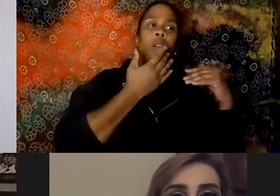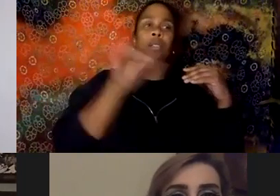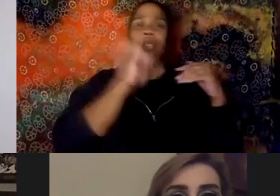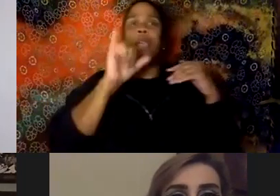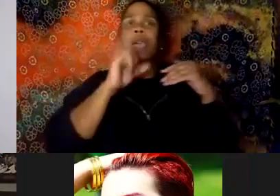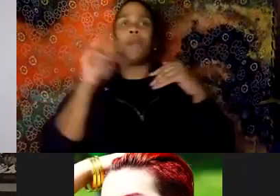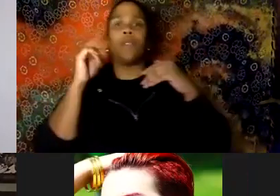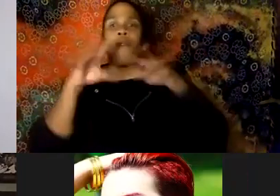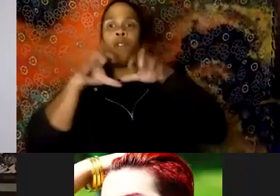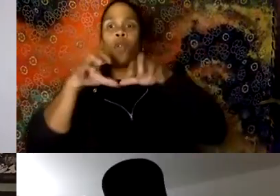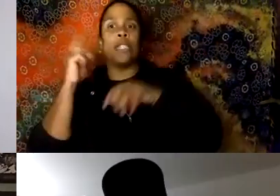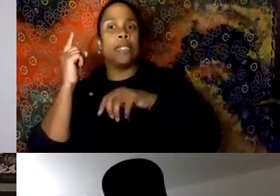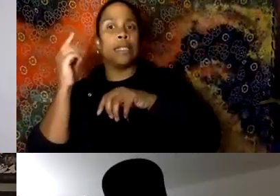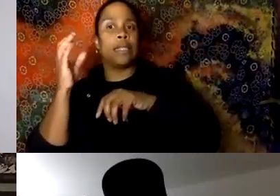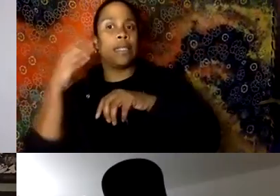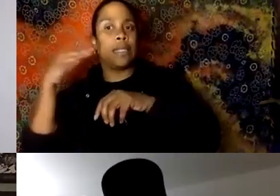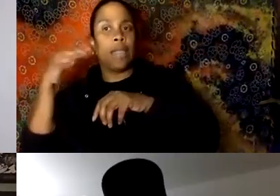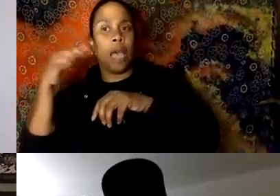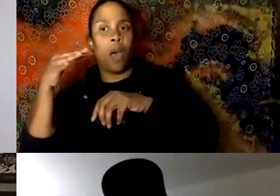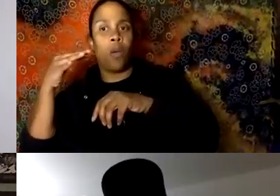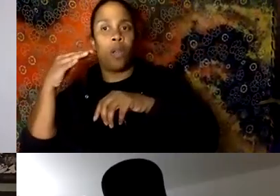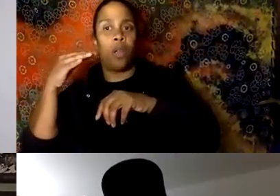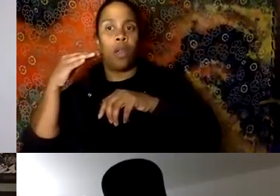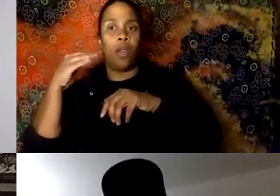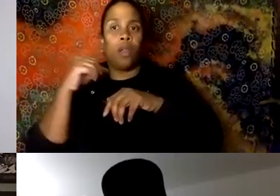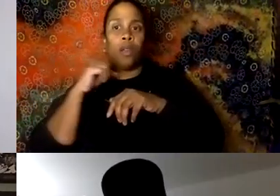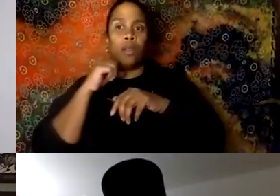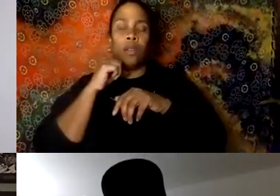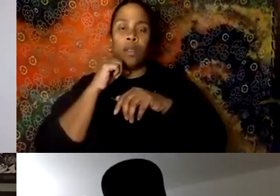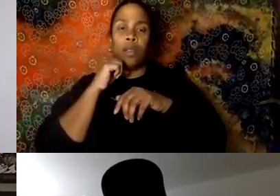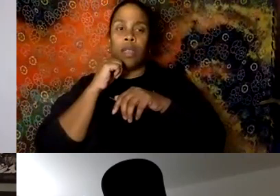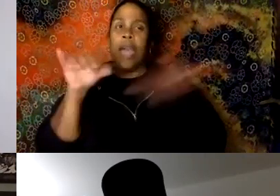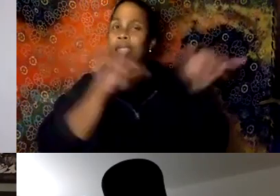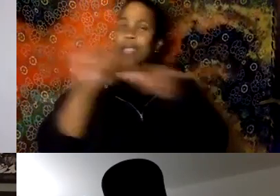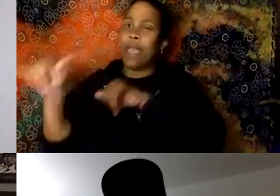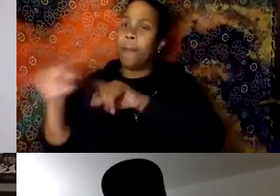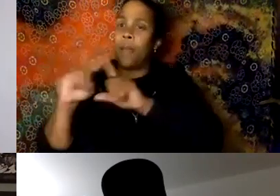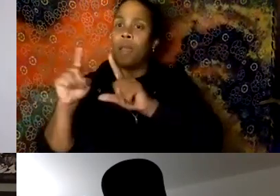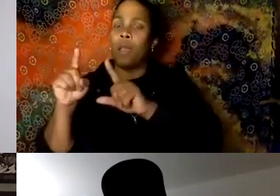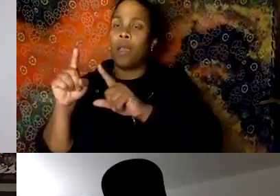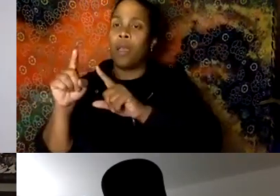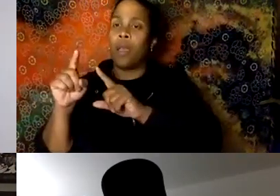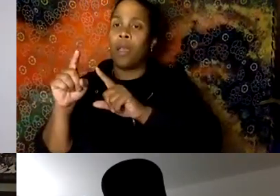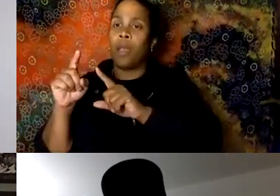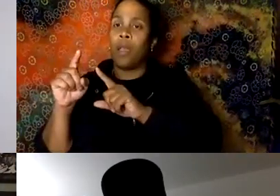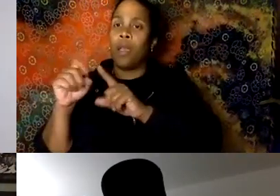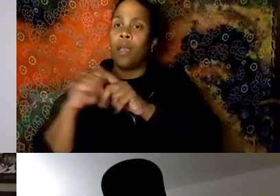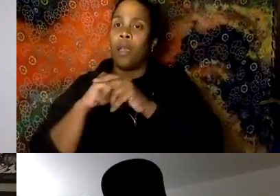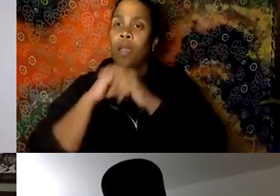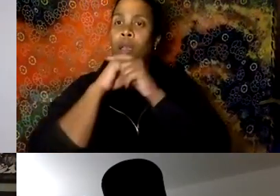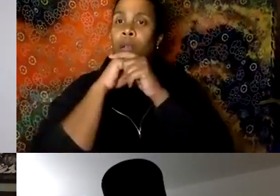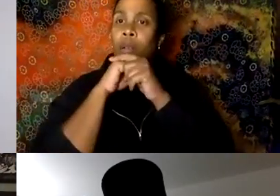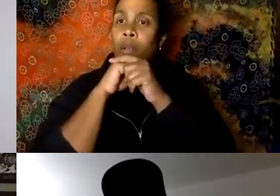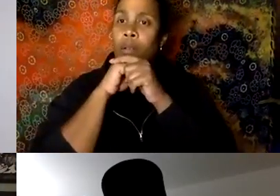basically doing is similar to, it's not the same because I agree with exactly what Wyatt said with the shamanic terms,